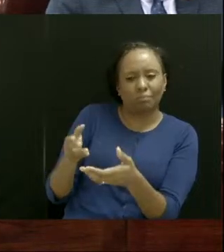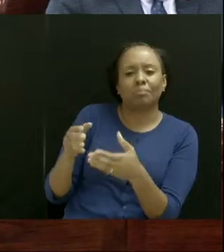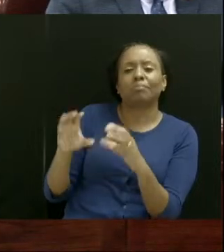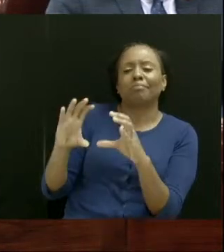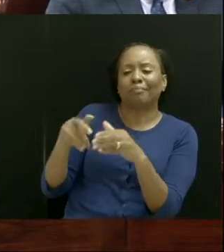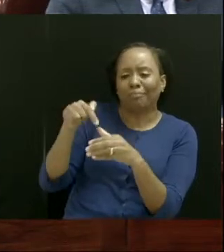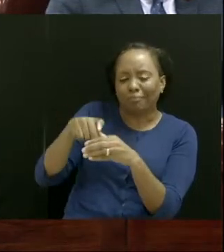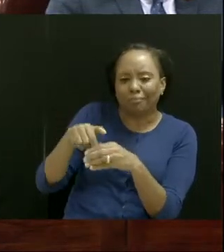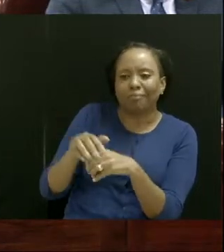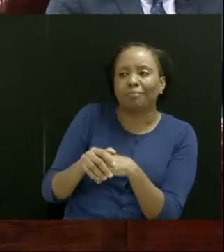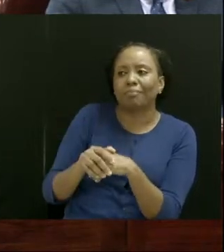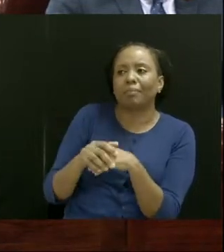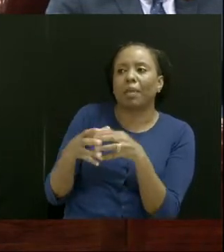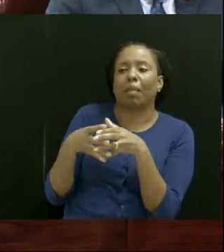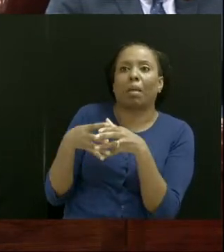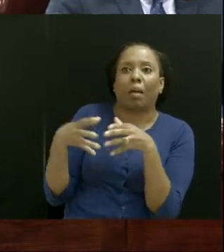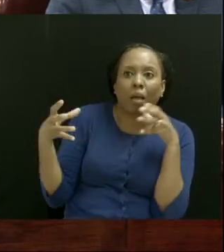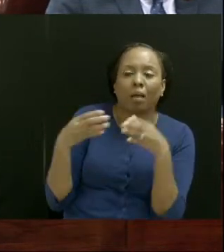gets the lion's share,